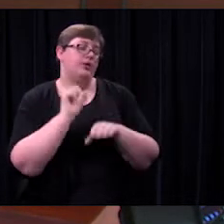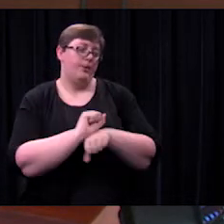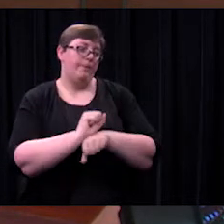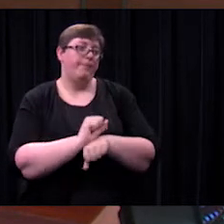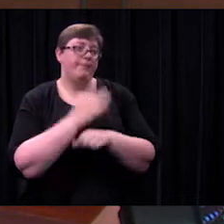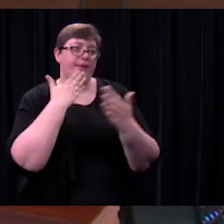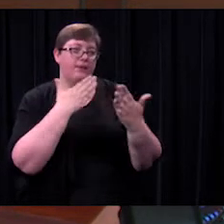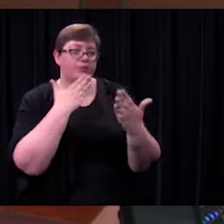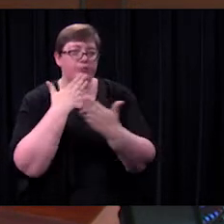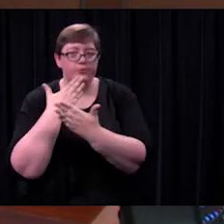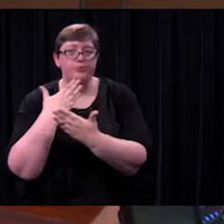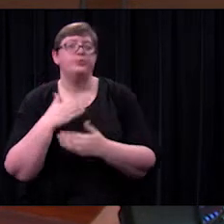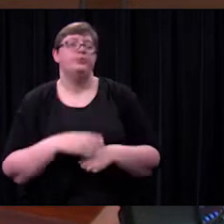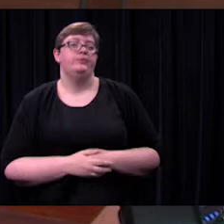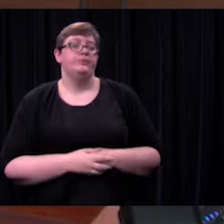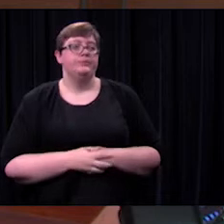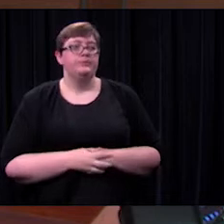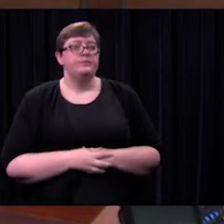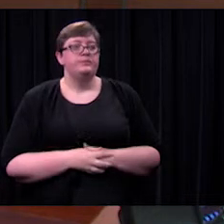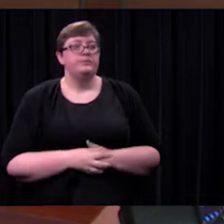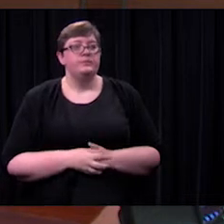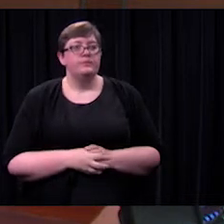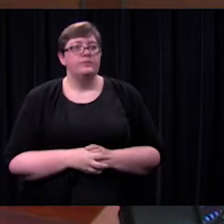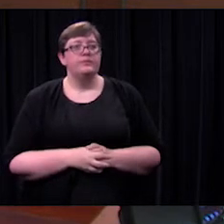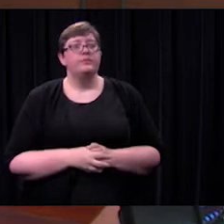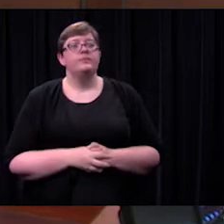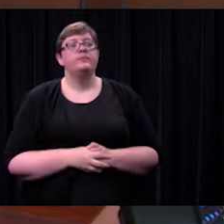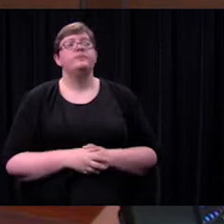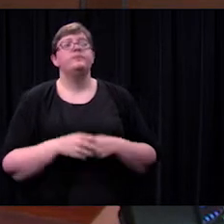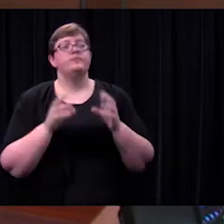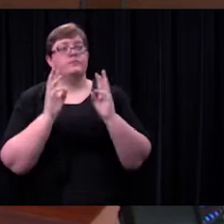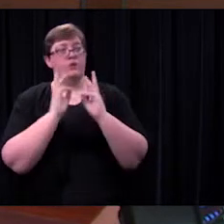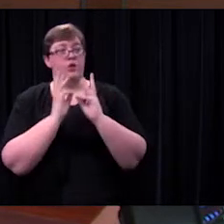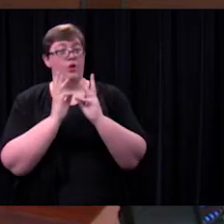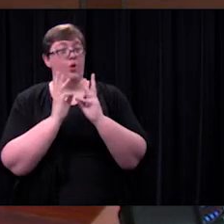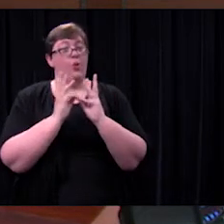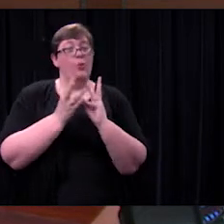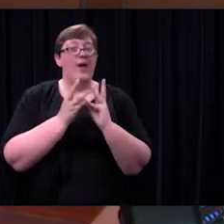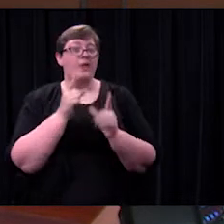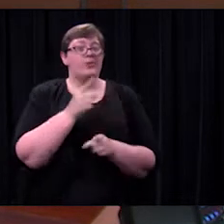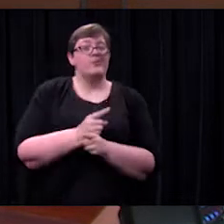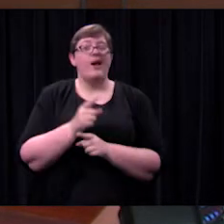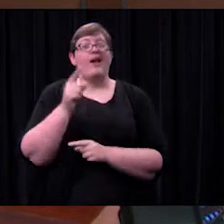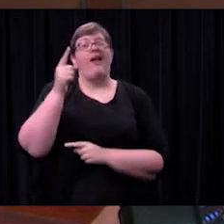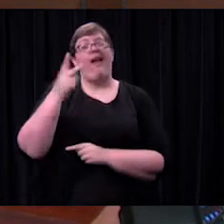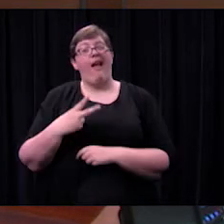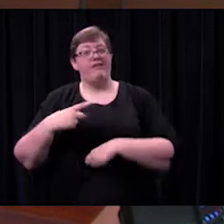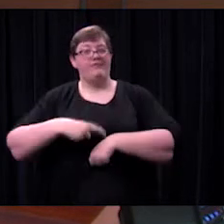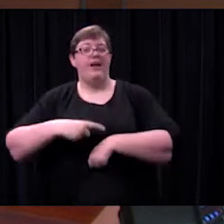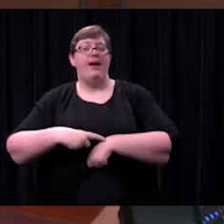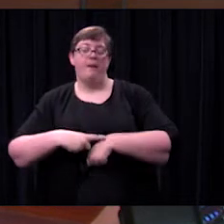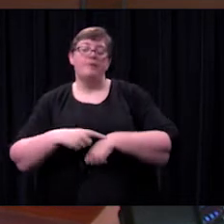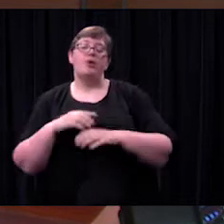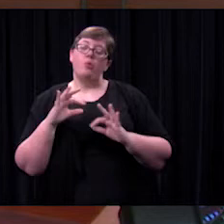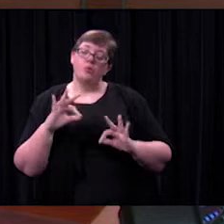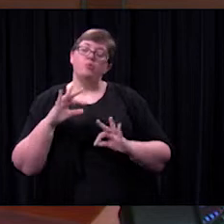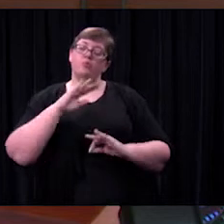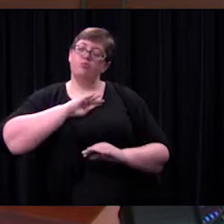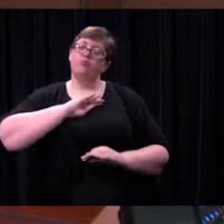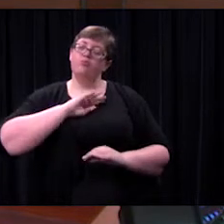I think it's a good memory for all of our families. Yeah. You got the weather right half the time. So we're doing all right. That's not